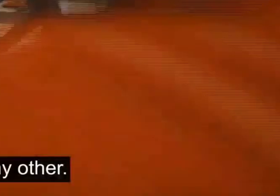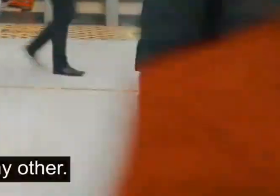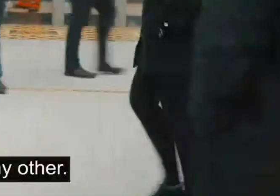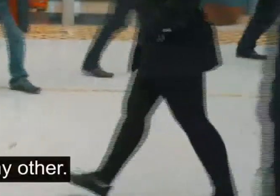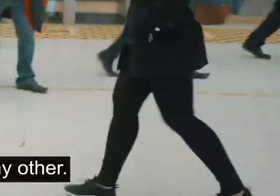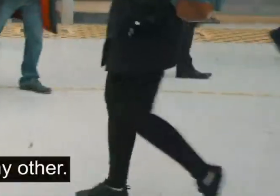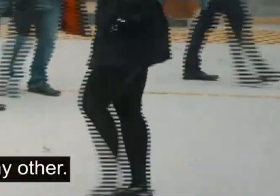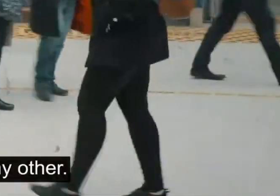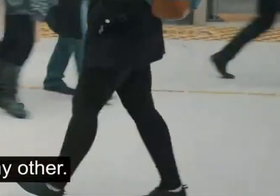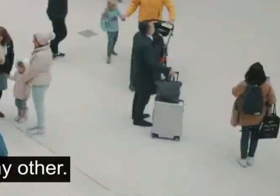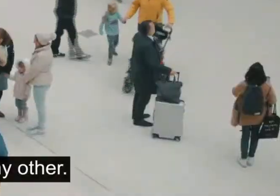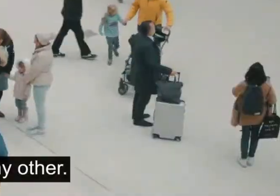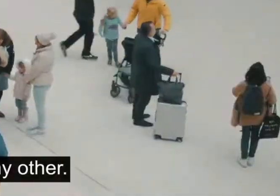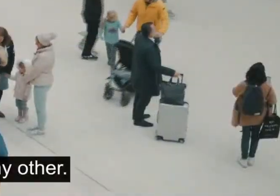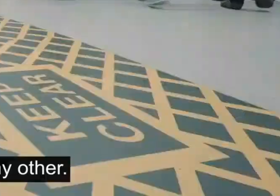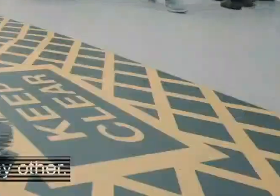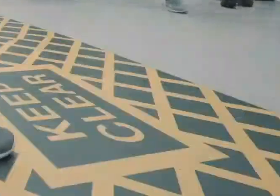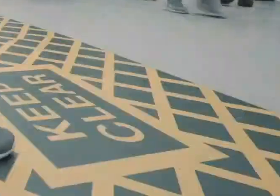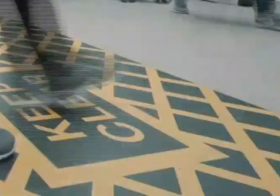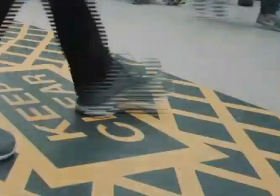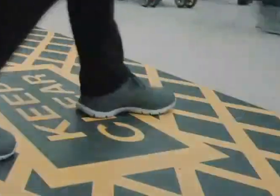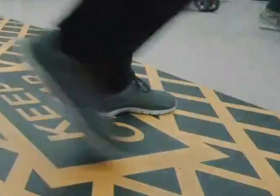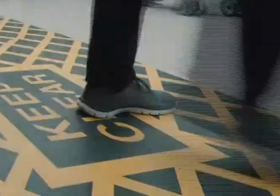The day started like any other.